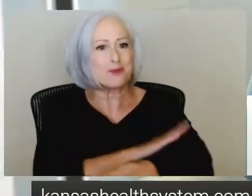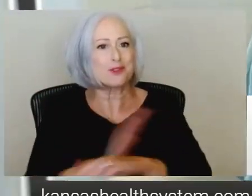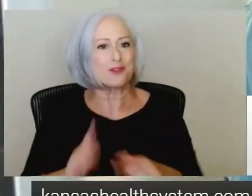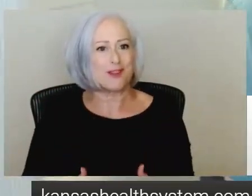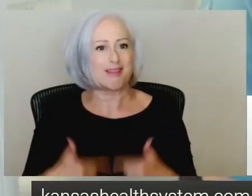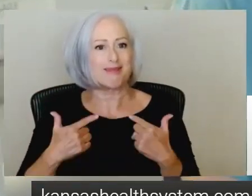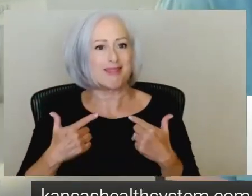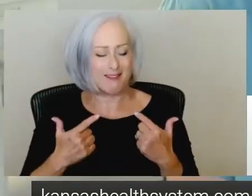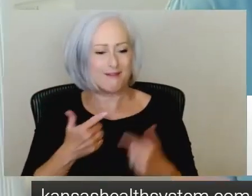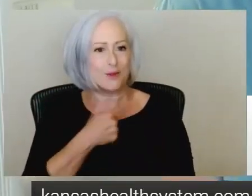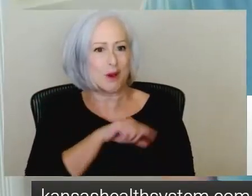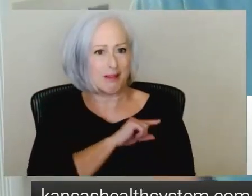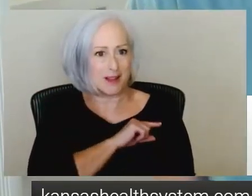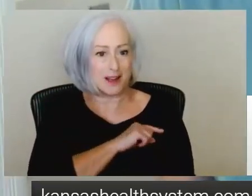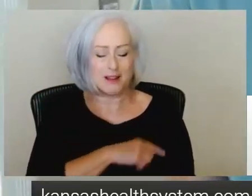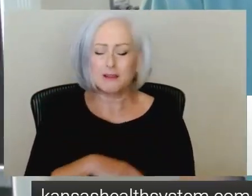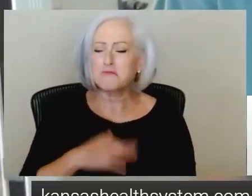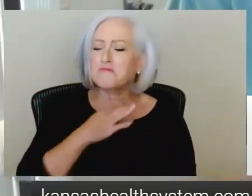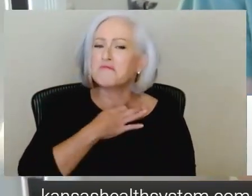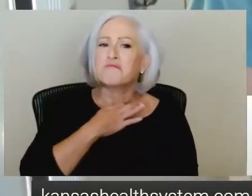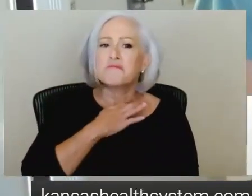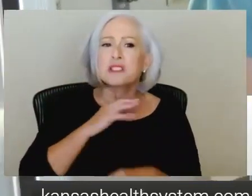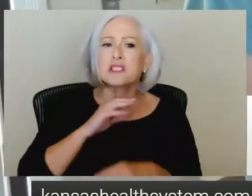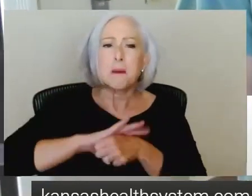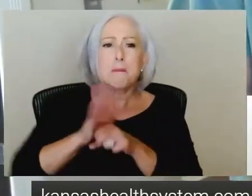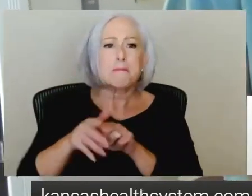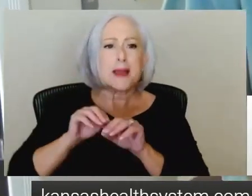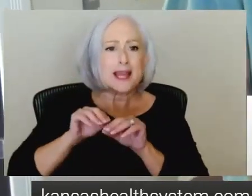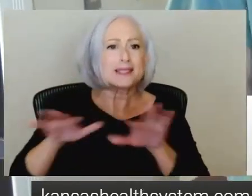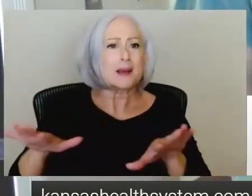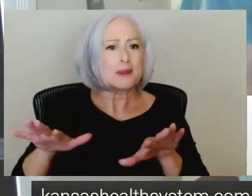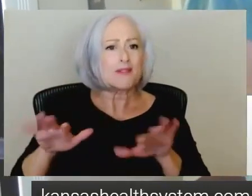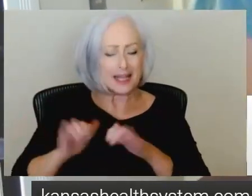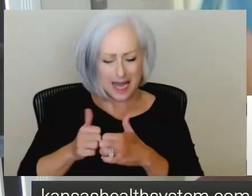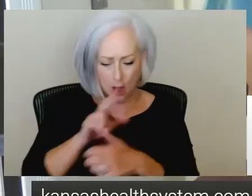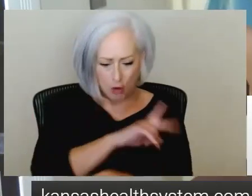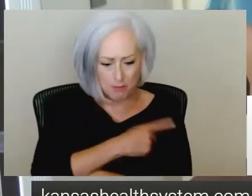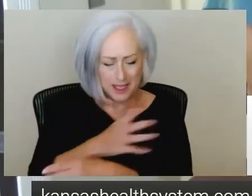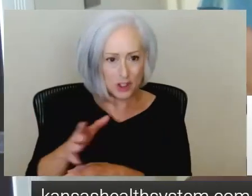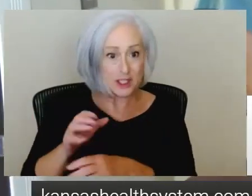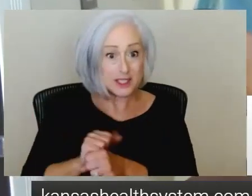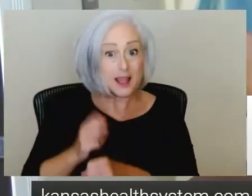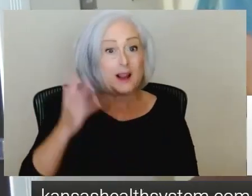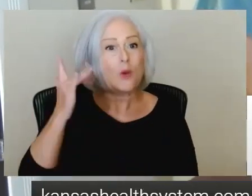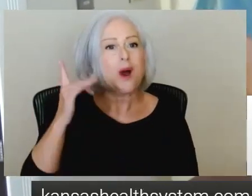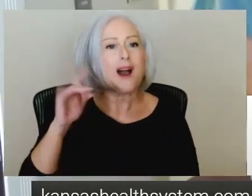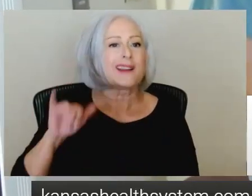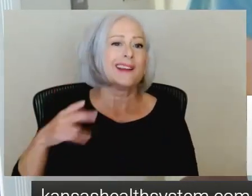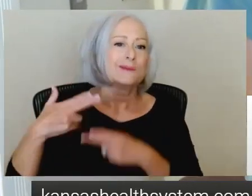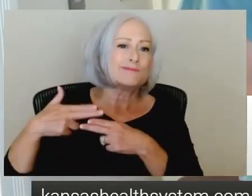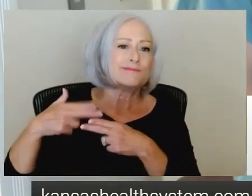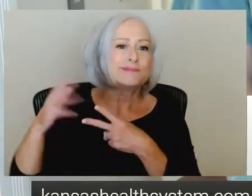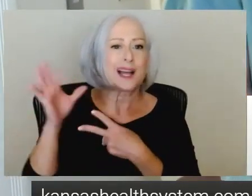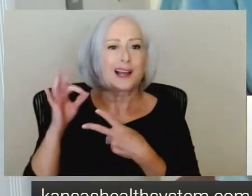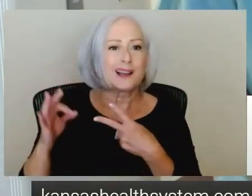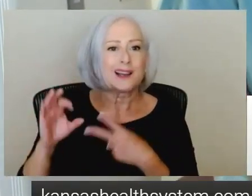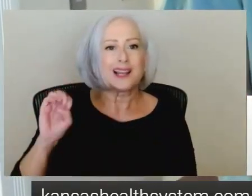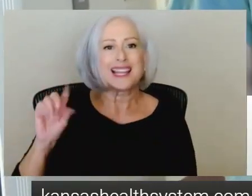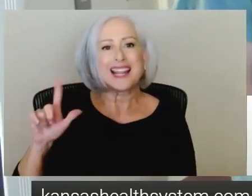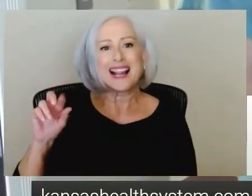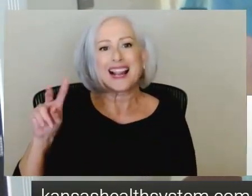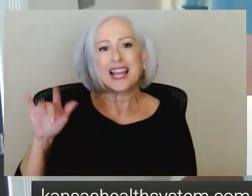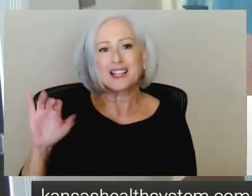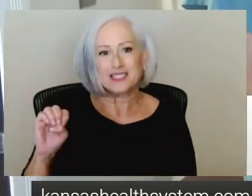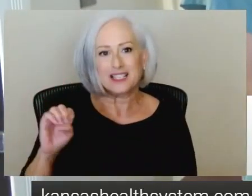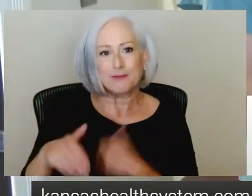the pandemic affected how patients can get this procedure? Because it is considered an elective procedure, and those have been put on